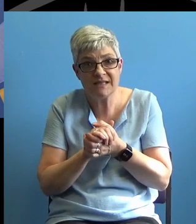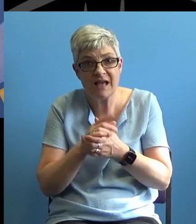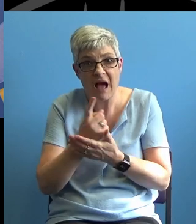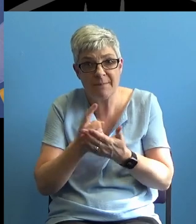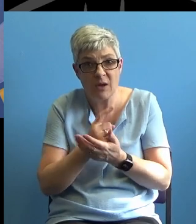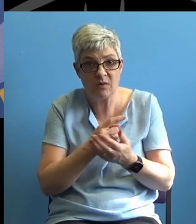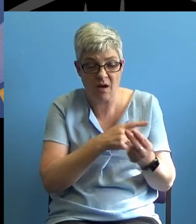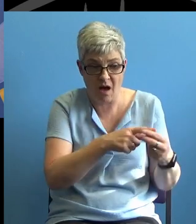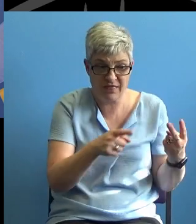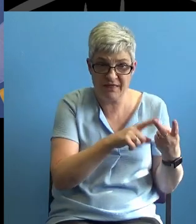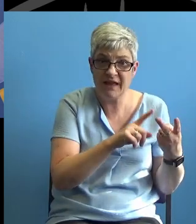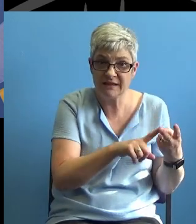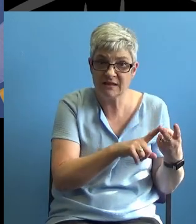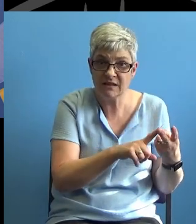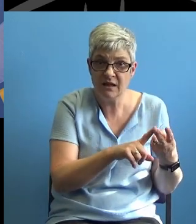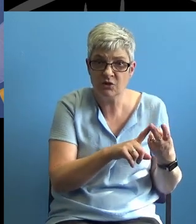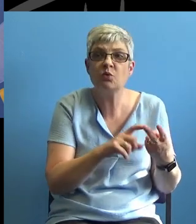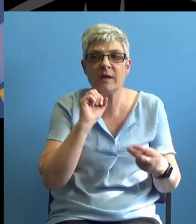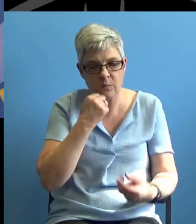coming again.